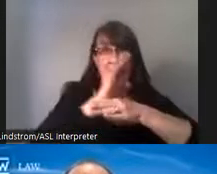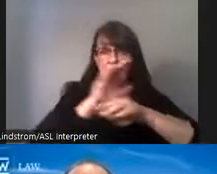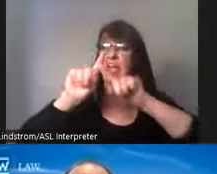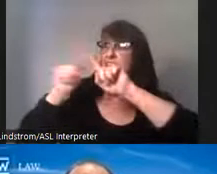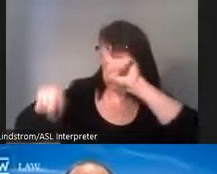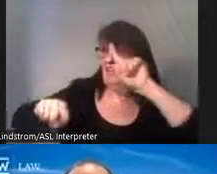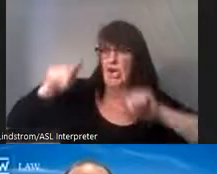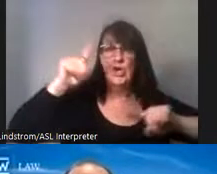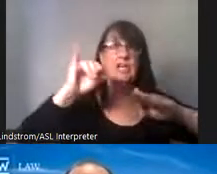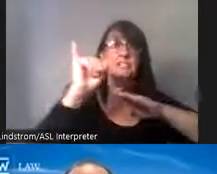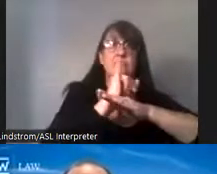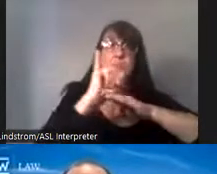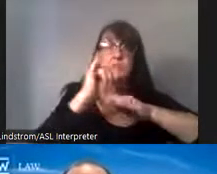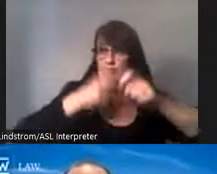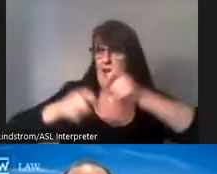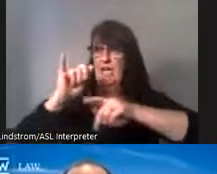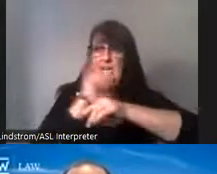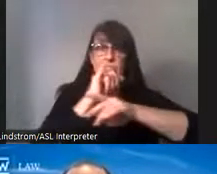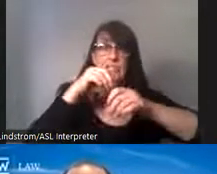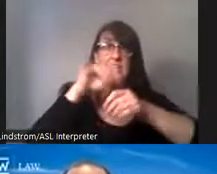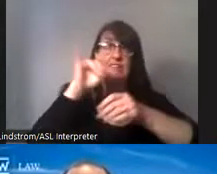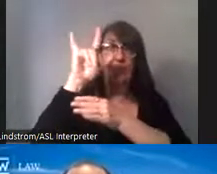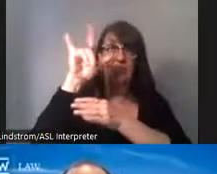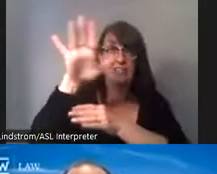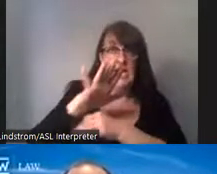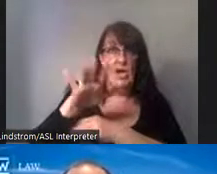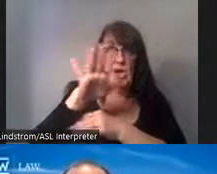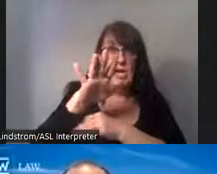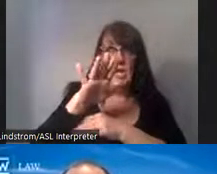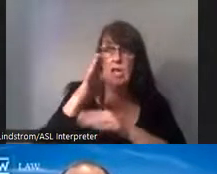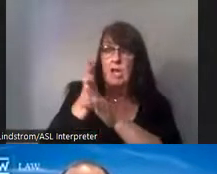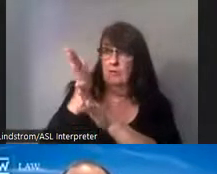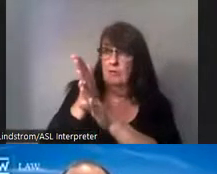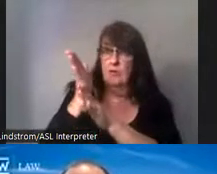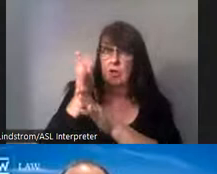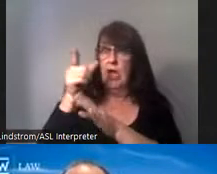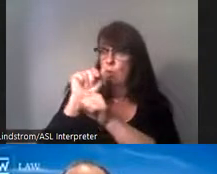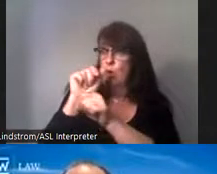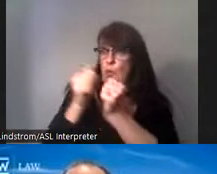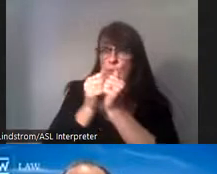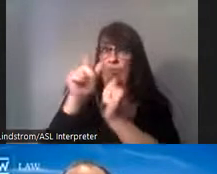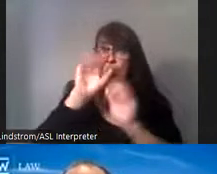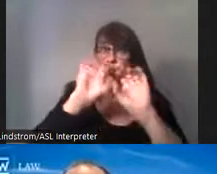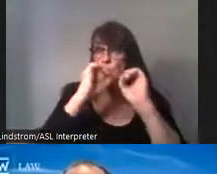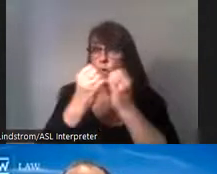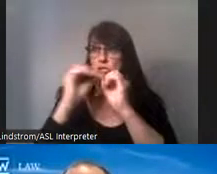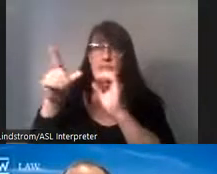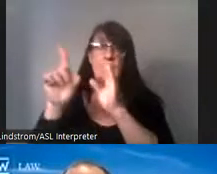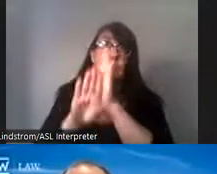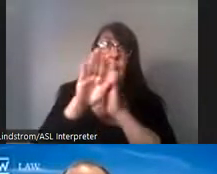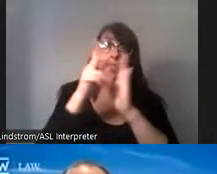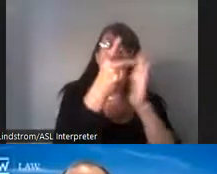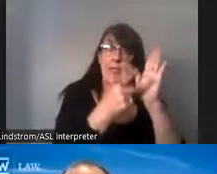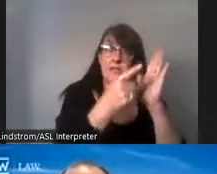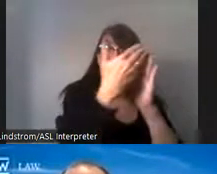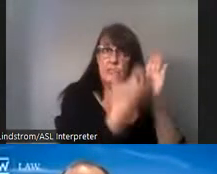various trade industries in the aviation space, and work with those organizations as they develop policies and